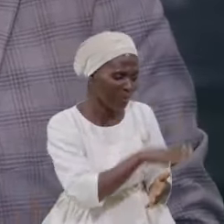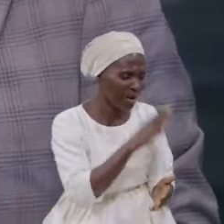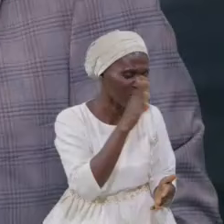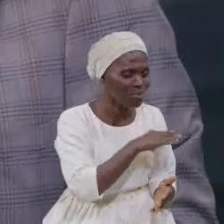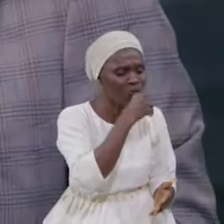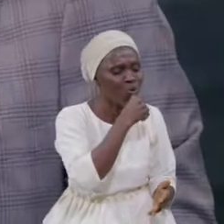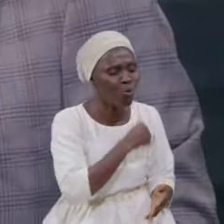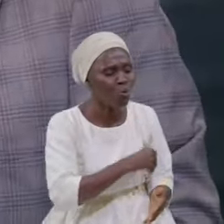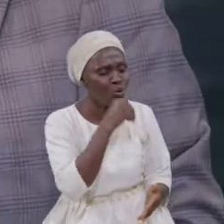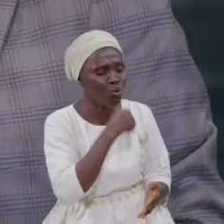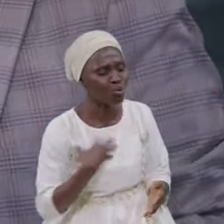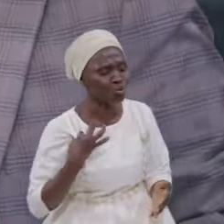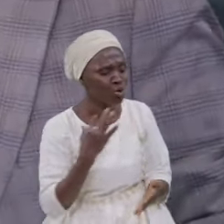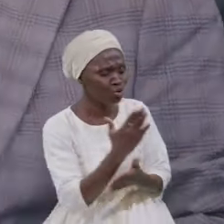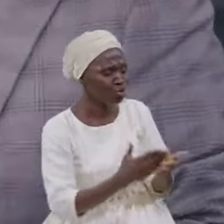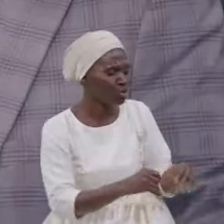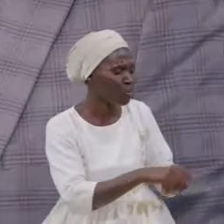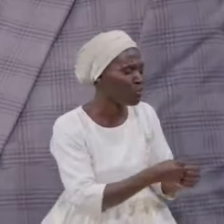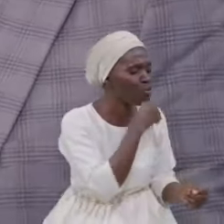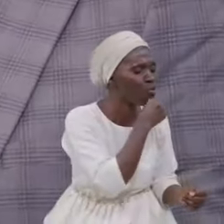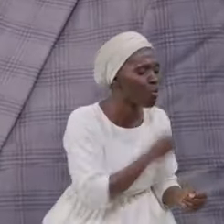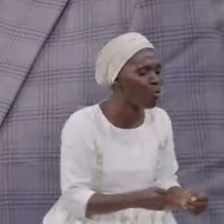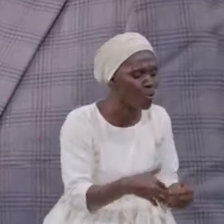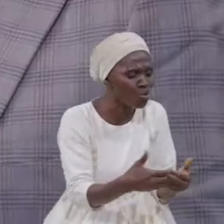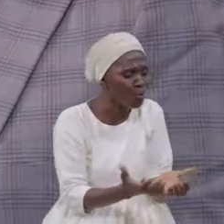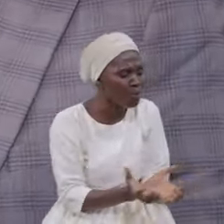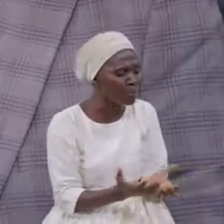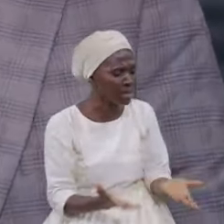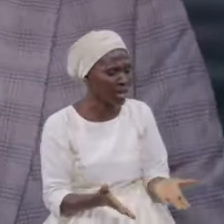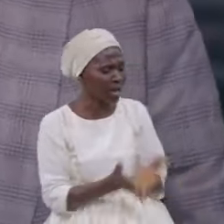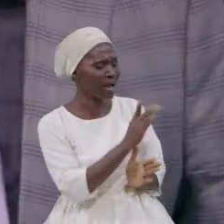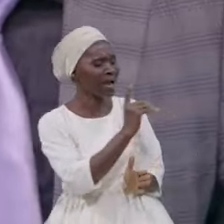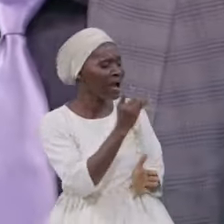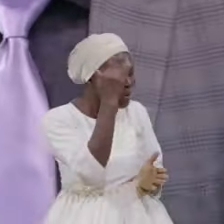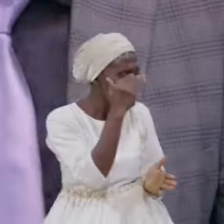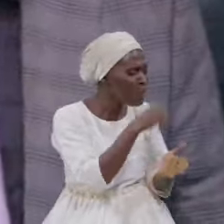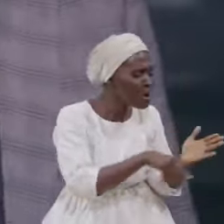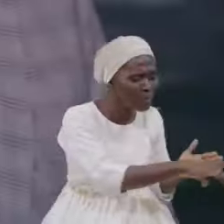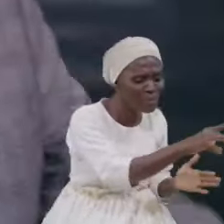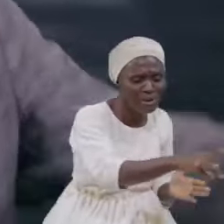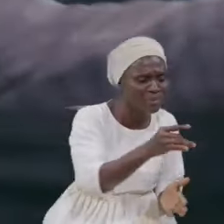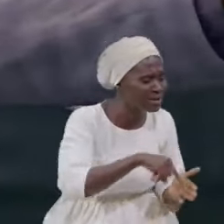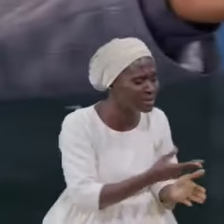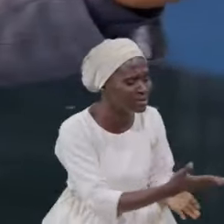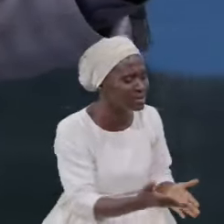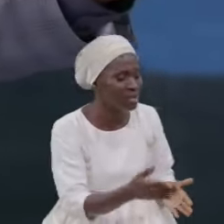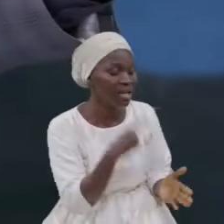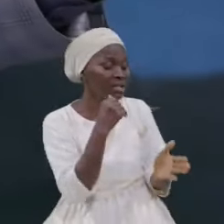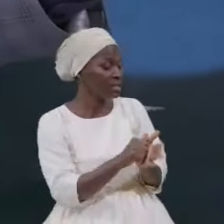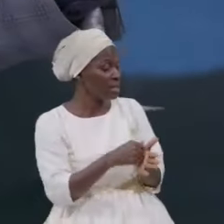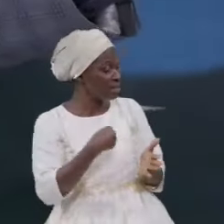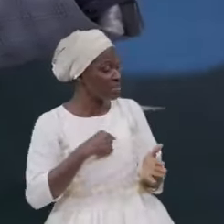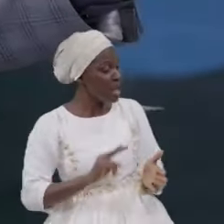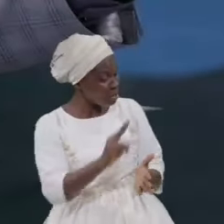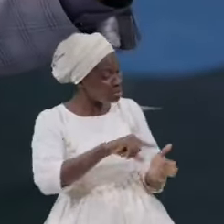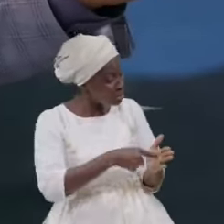I will say, what are you doing? He says, I've been using this for so many years. And even though you say there's a